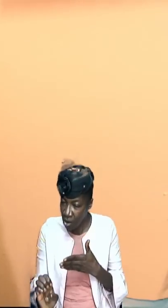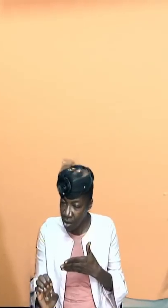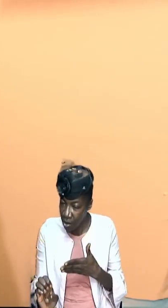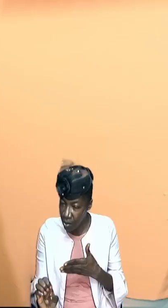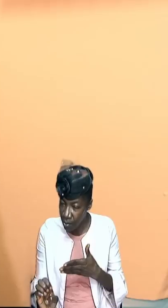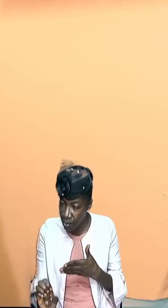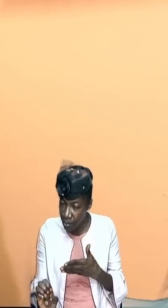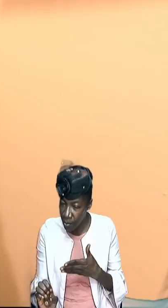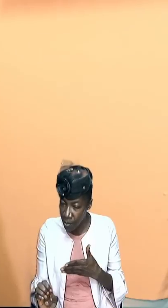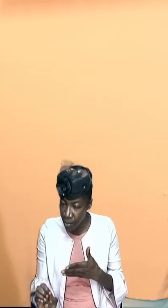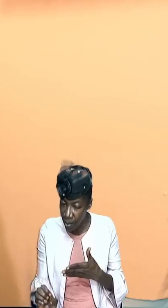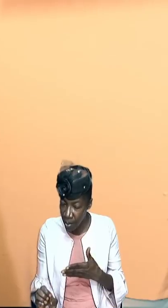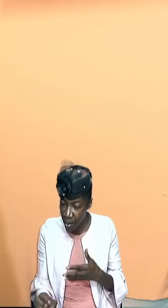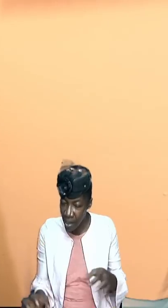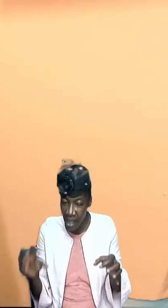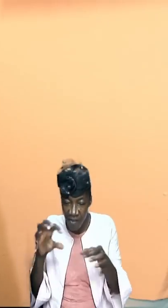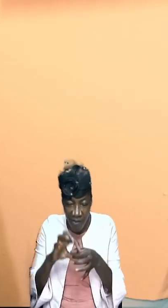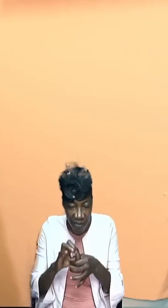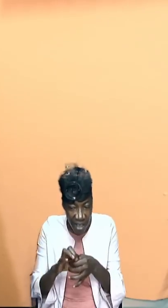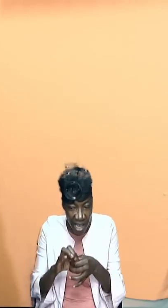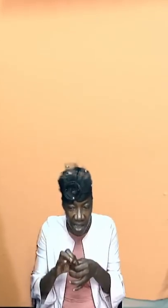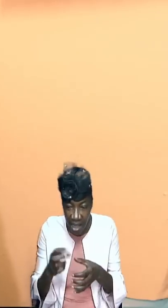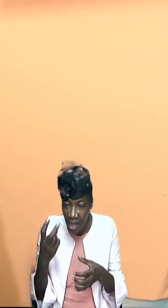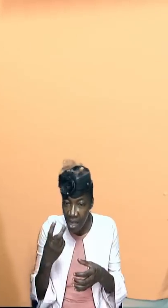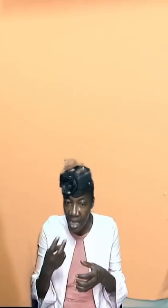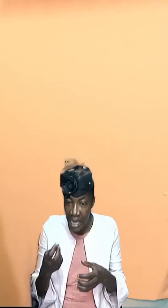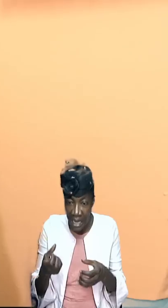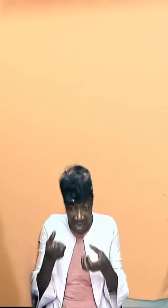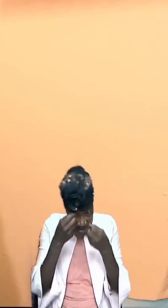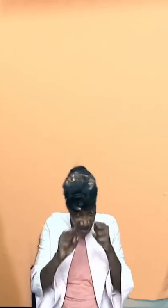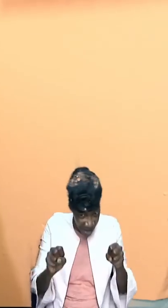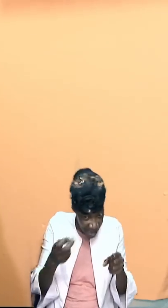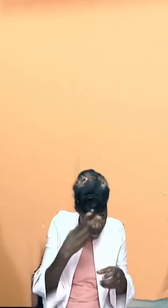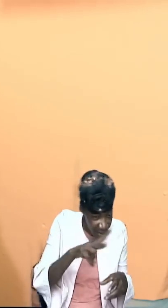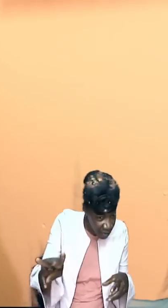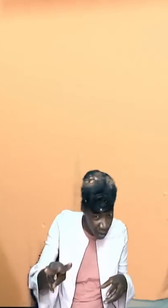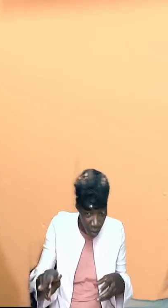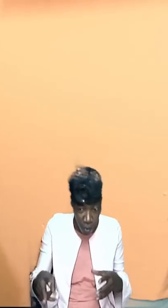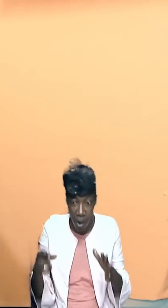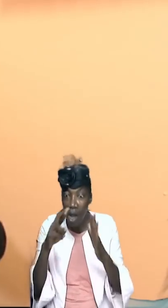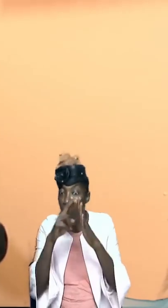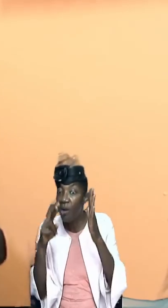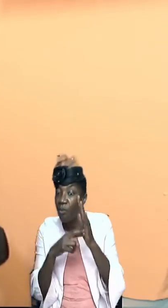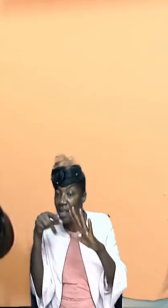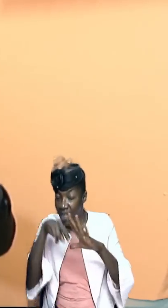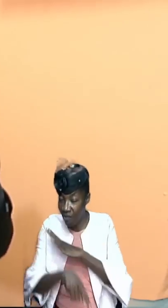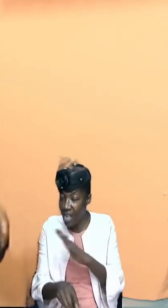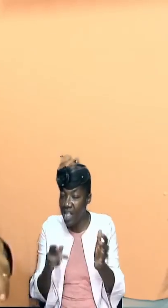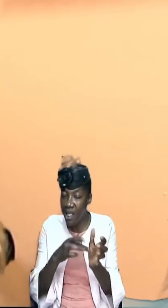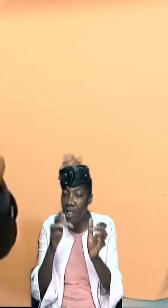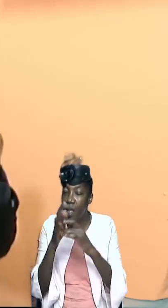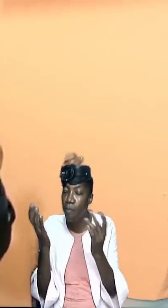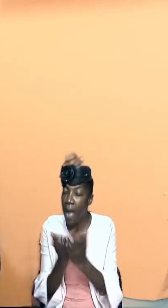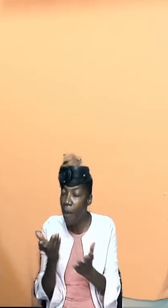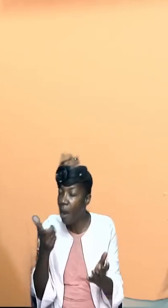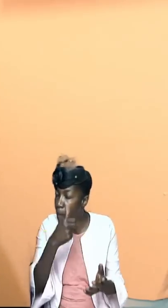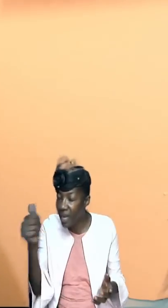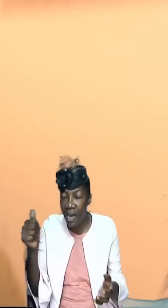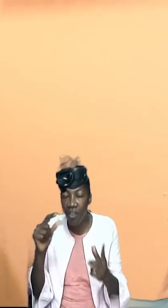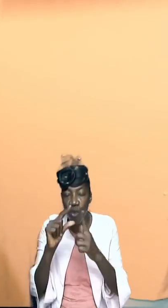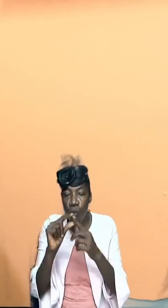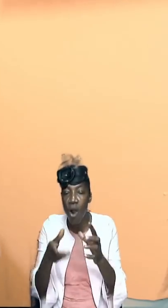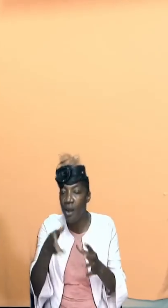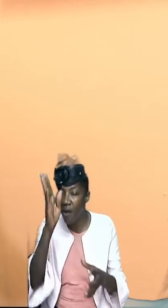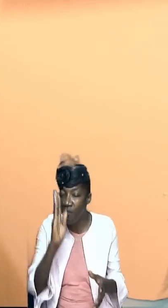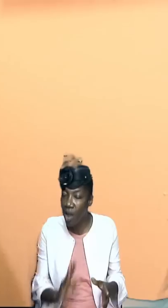scientific views and perspectives into the Bible, because the Word of God takes